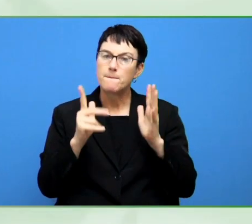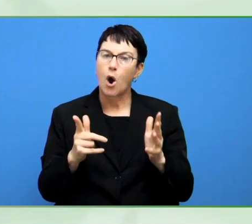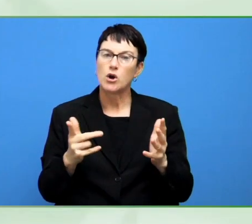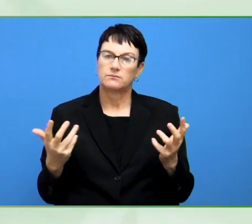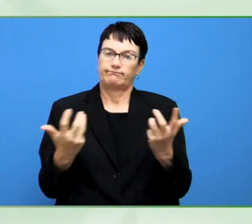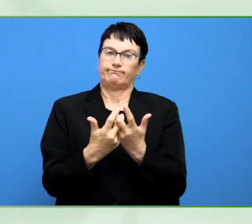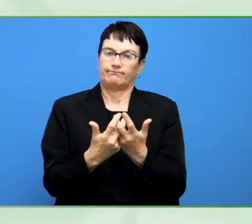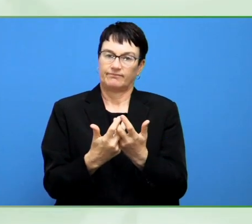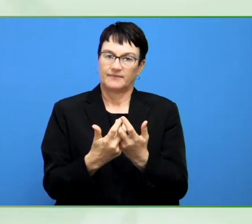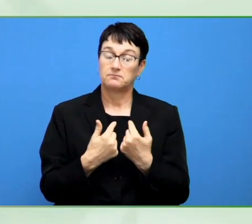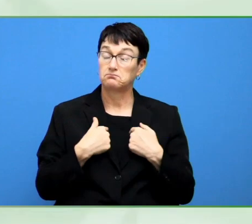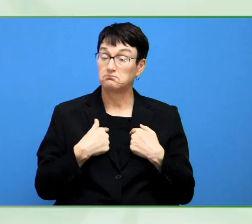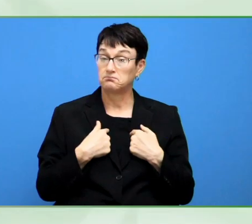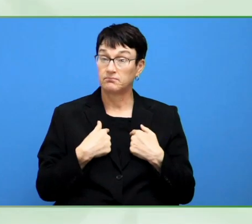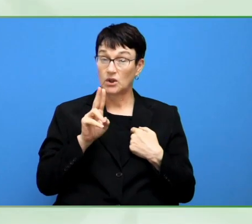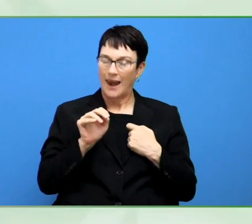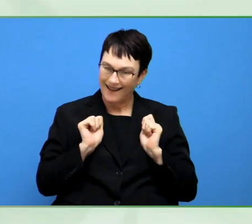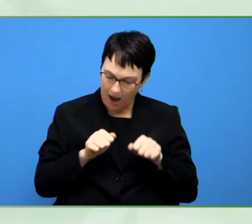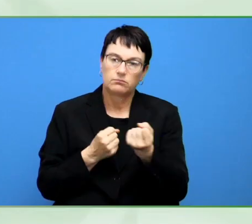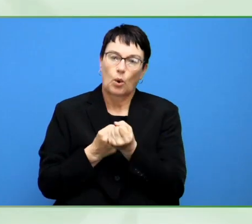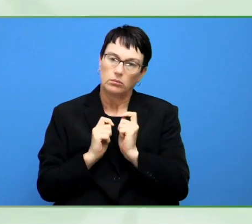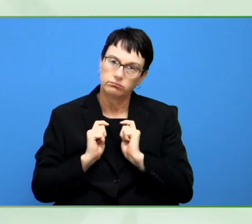Nations agencies. Awesome. Thank you. Because